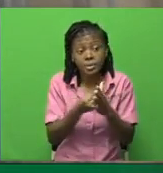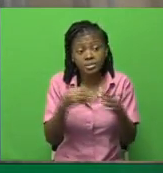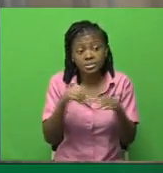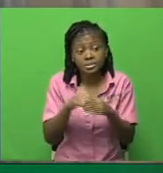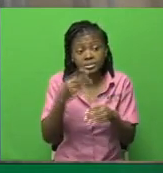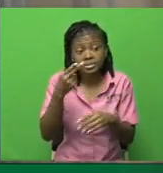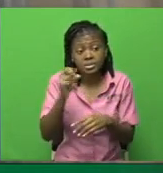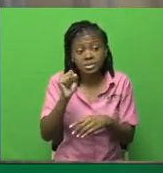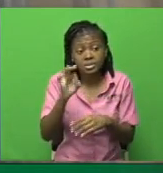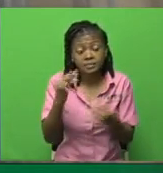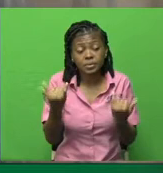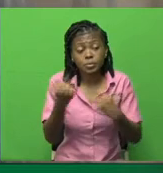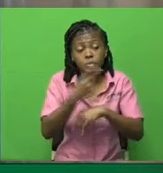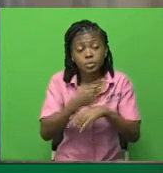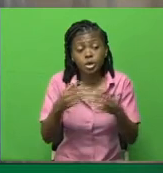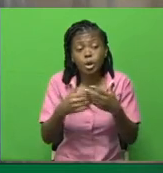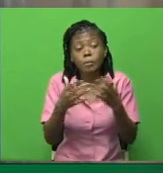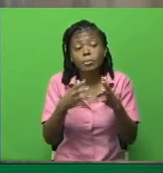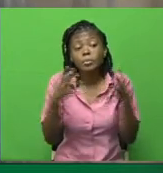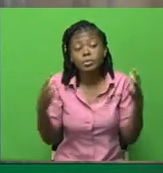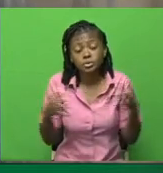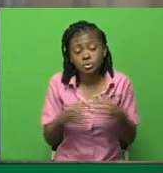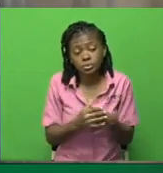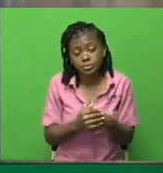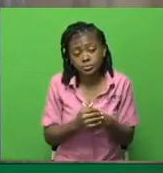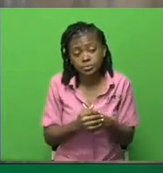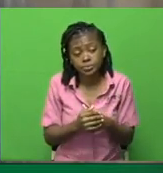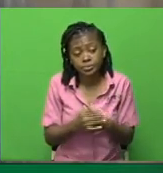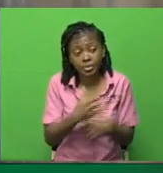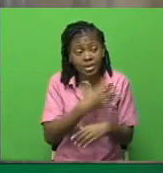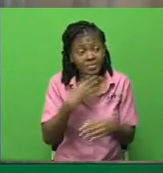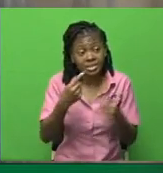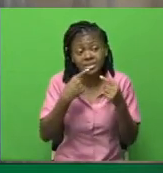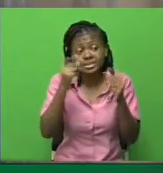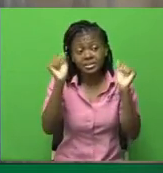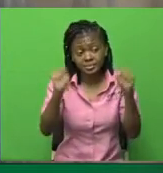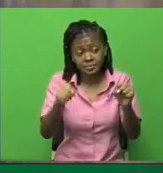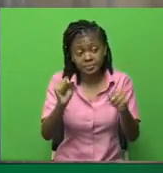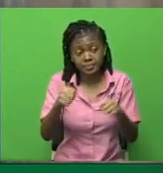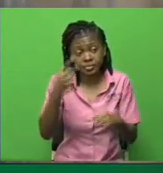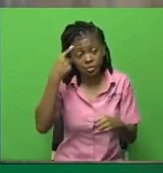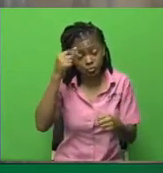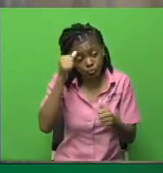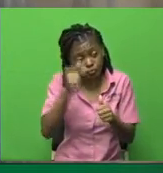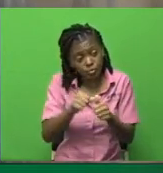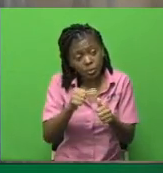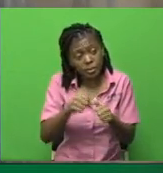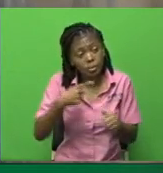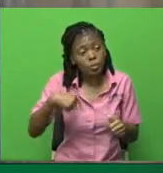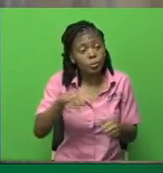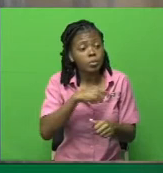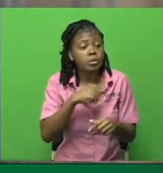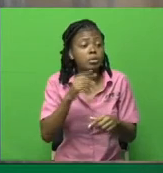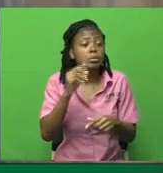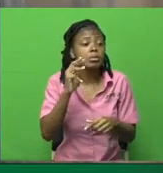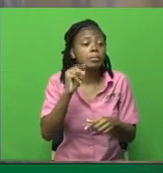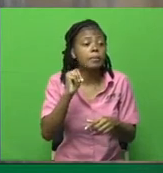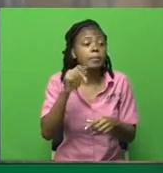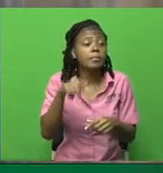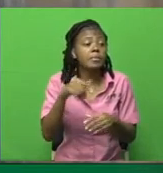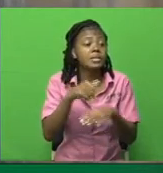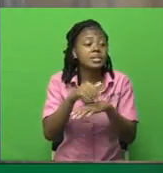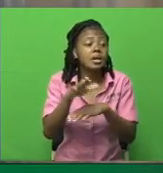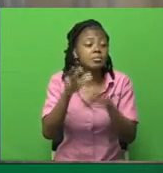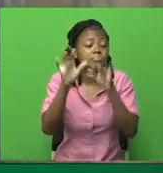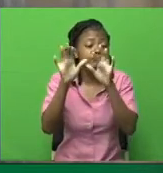um yes I think it's only when ambitious Center pre-action letter the minister he